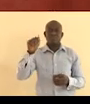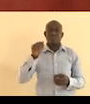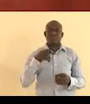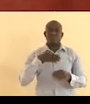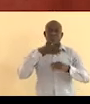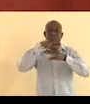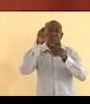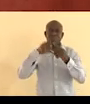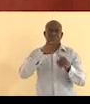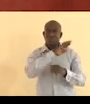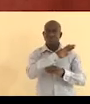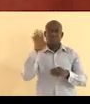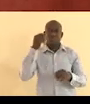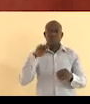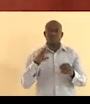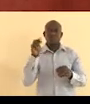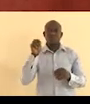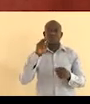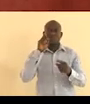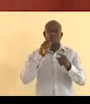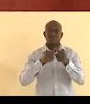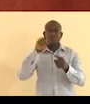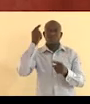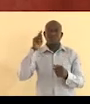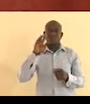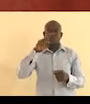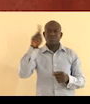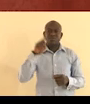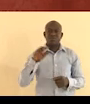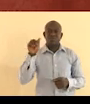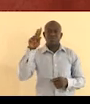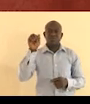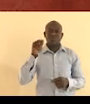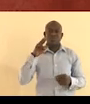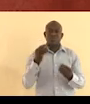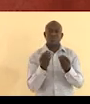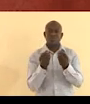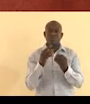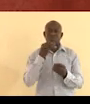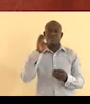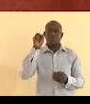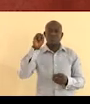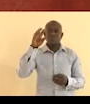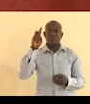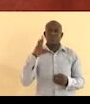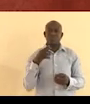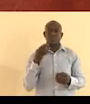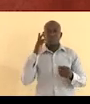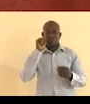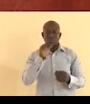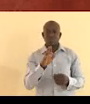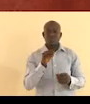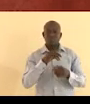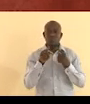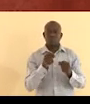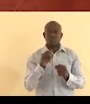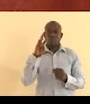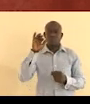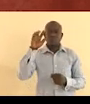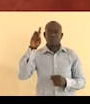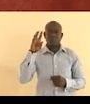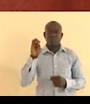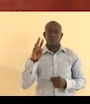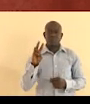sent to none of them, but only to Zarephath in the land of Sidon, to a woman who was a widow.